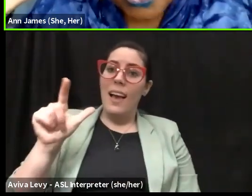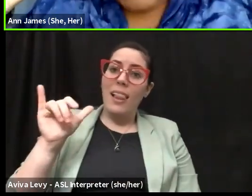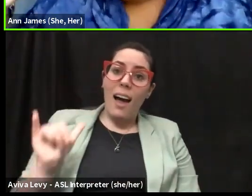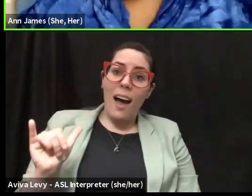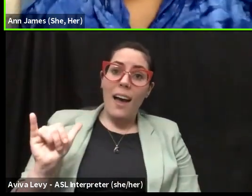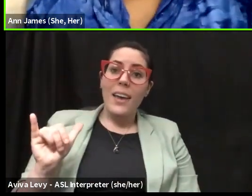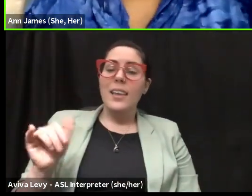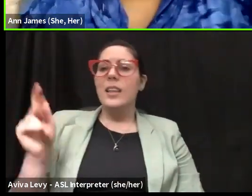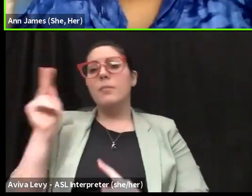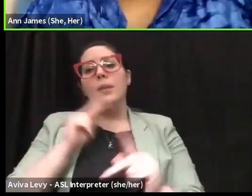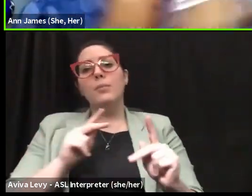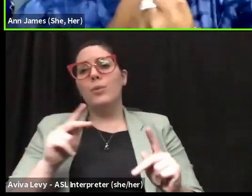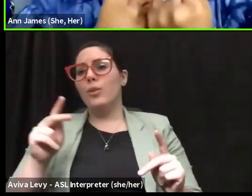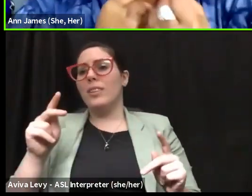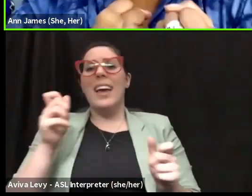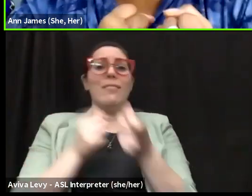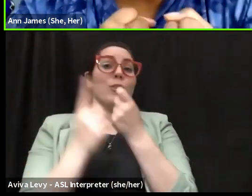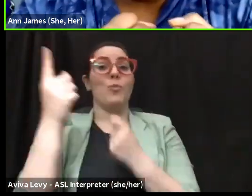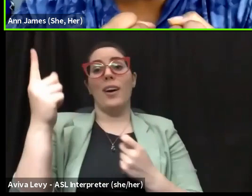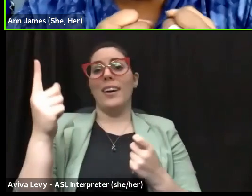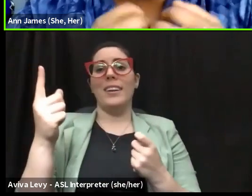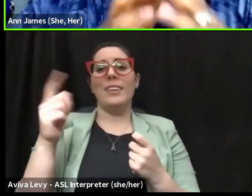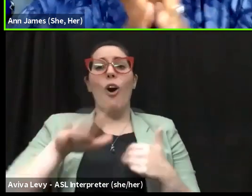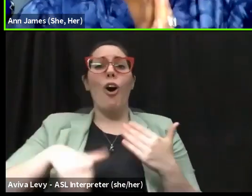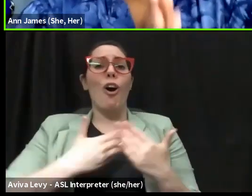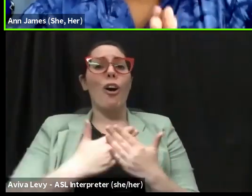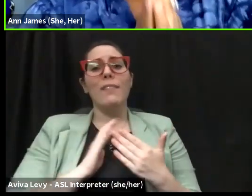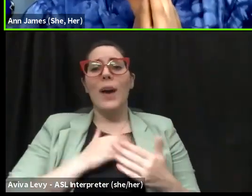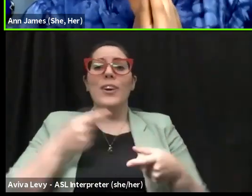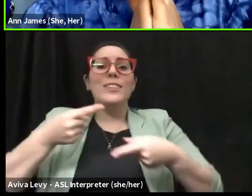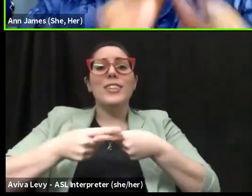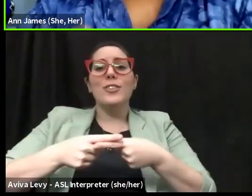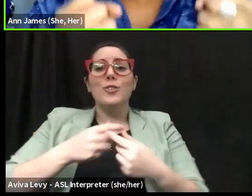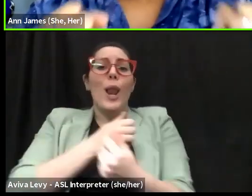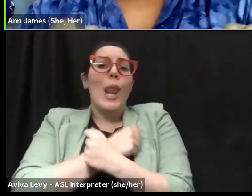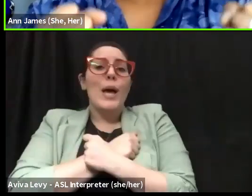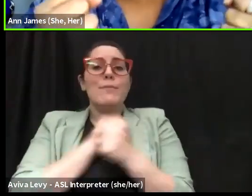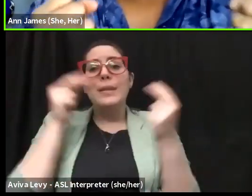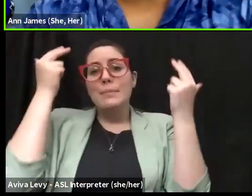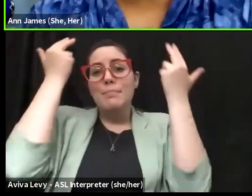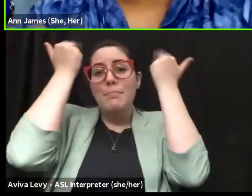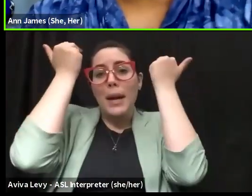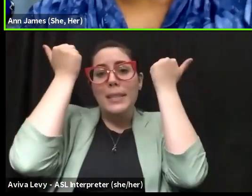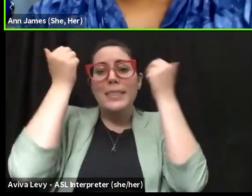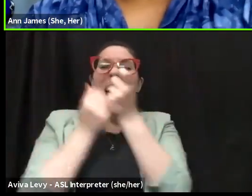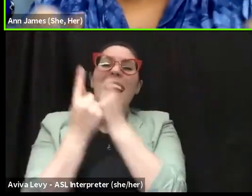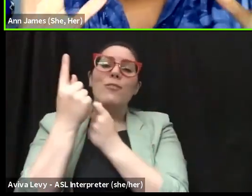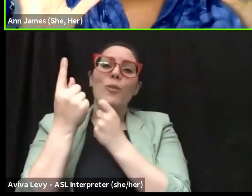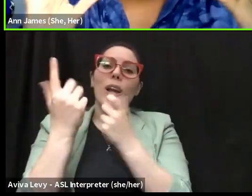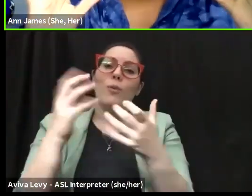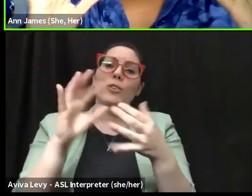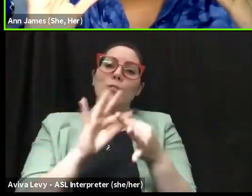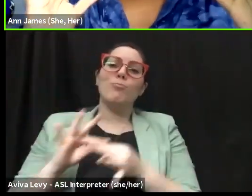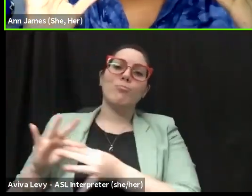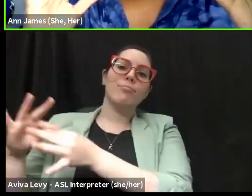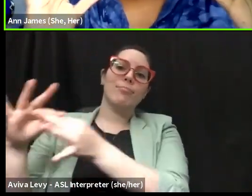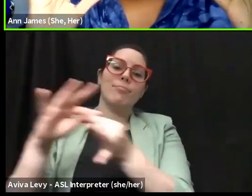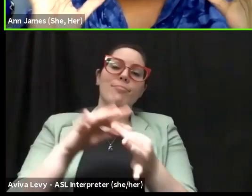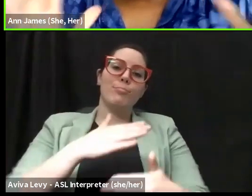intersectional love bunnies out there. I just want us all to breathe together